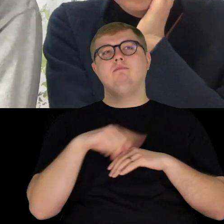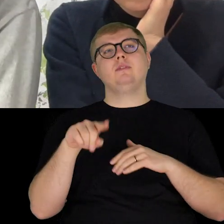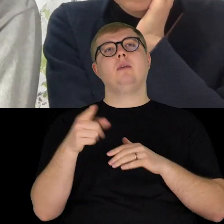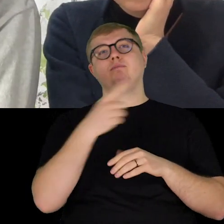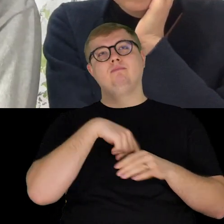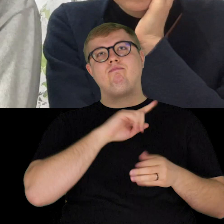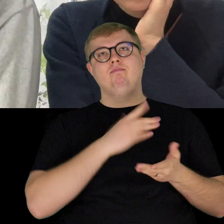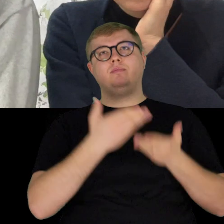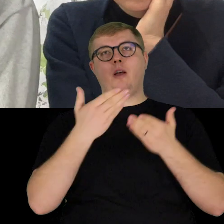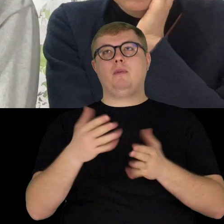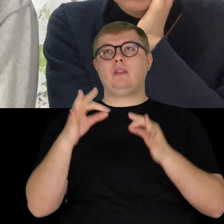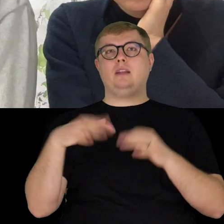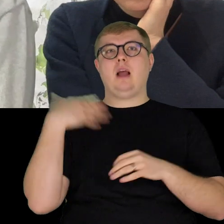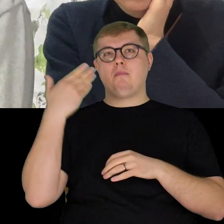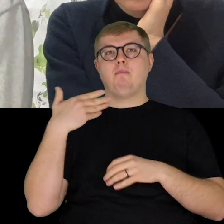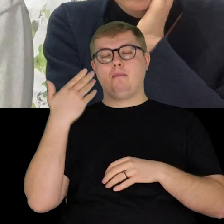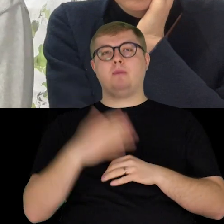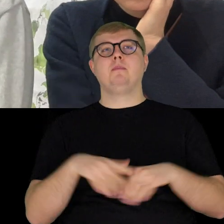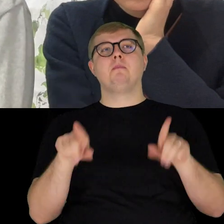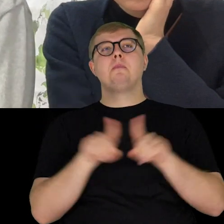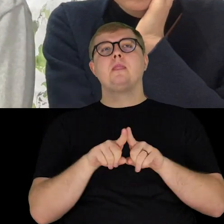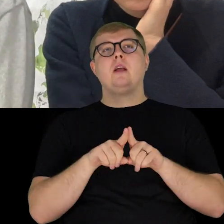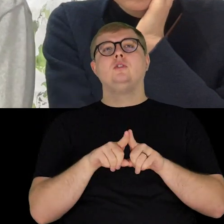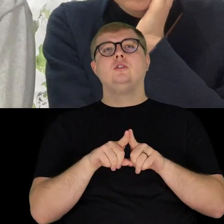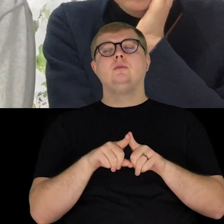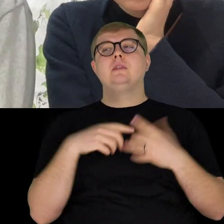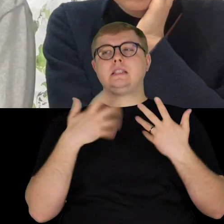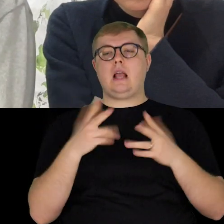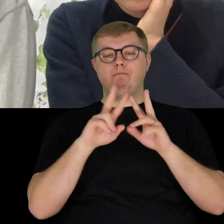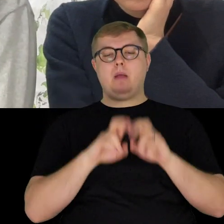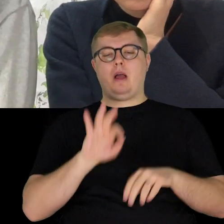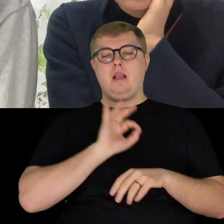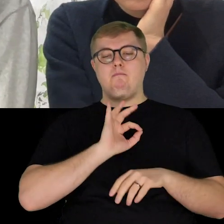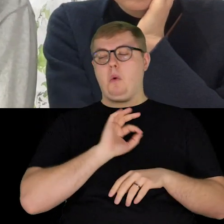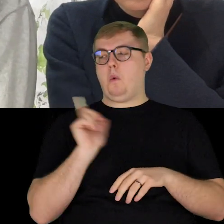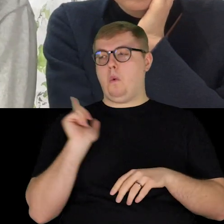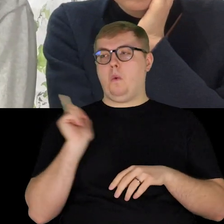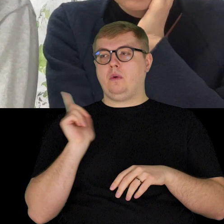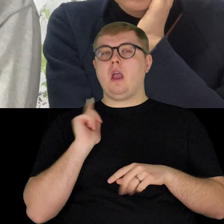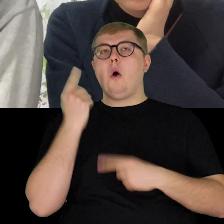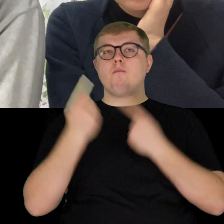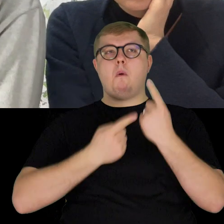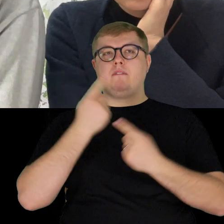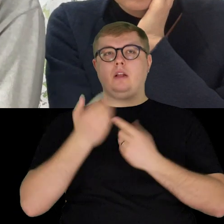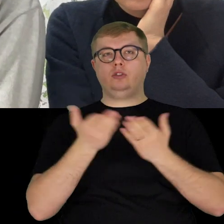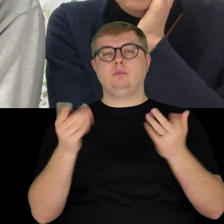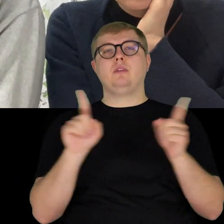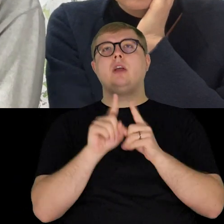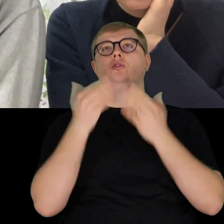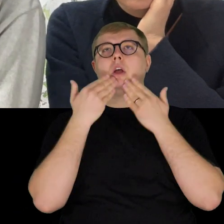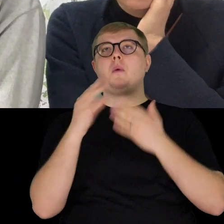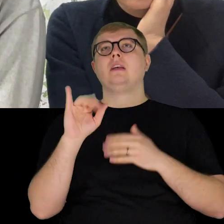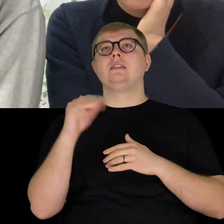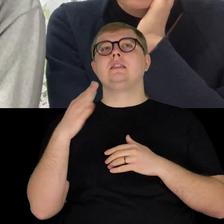our research and our work with you. And thank you to Simone for